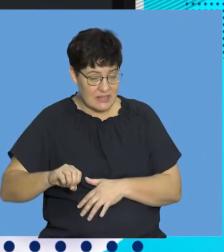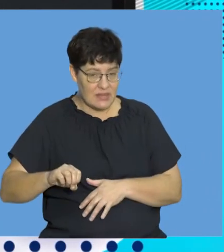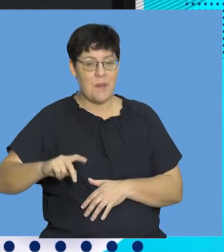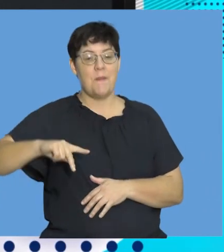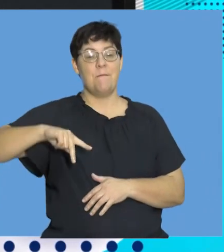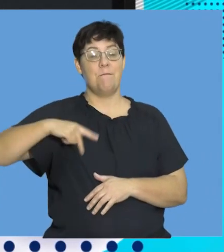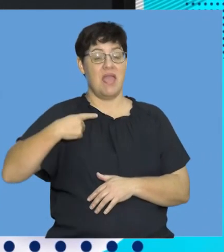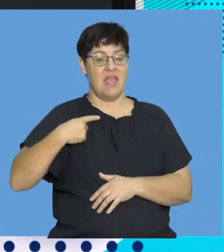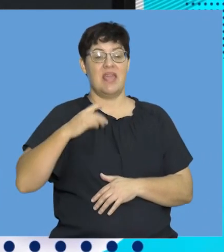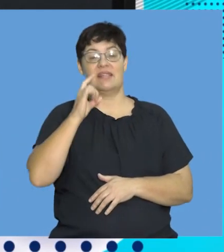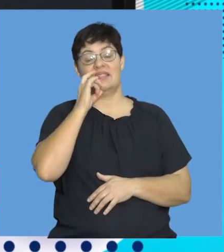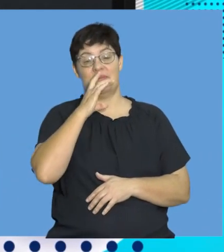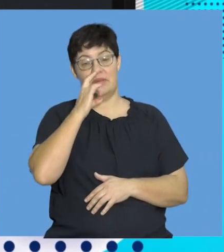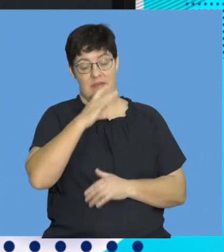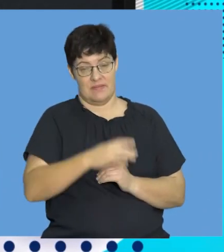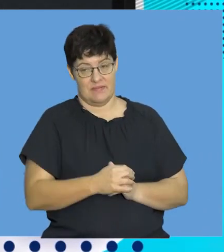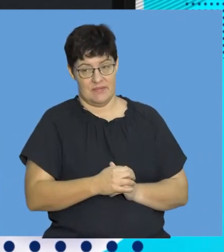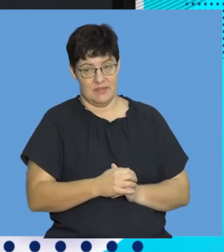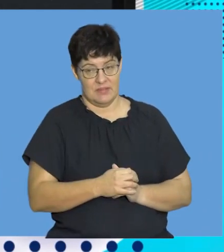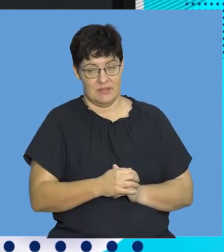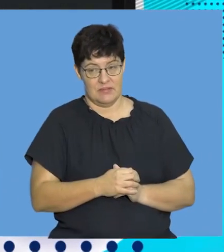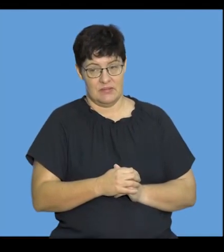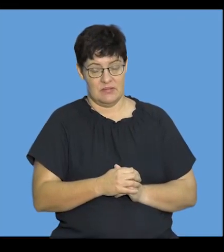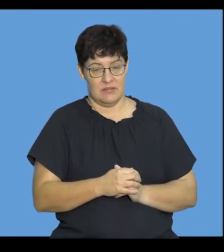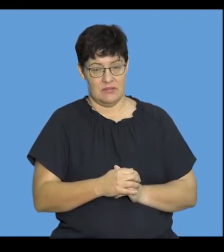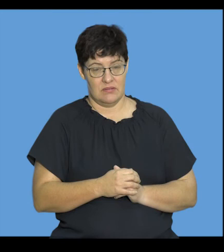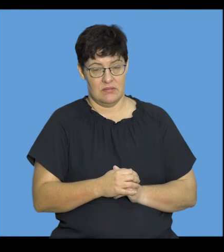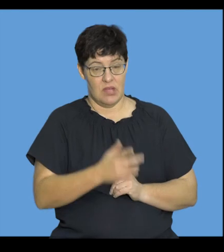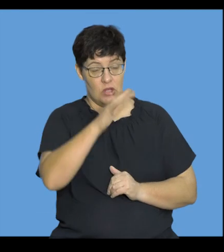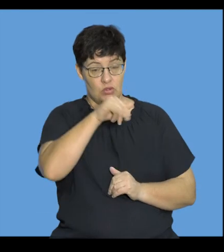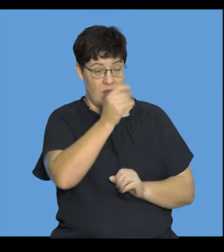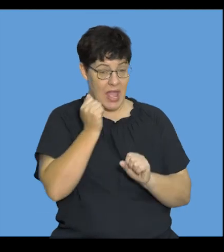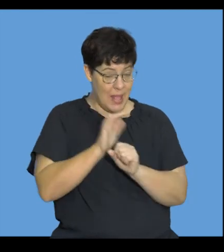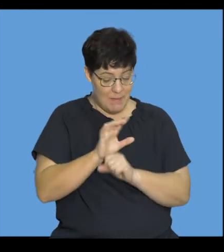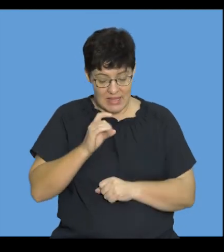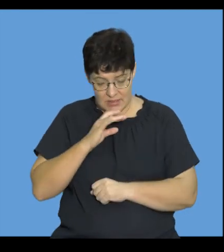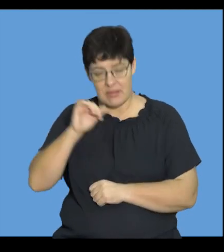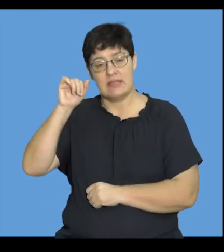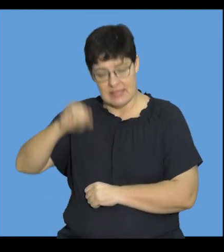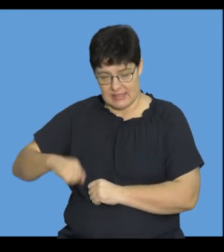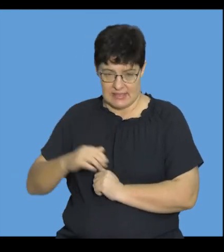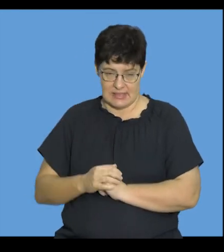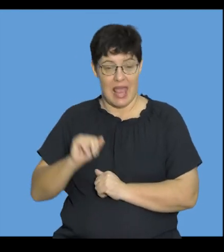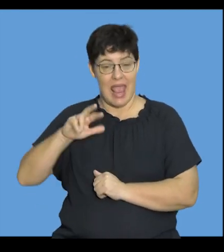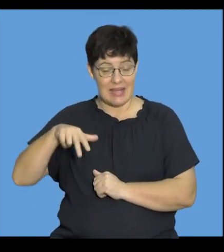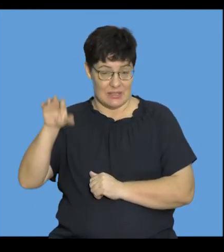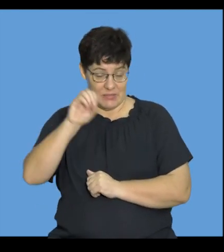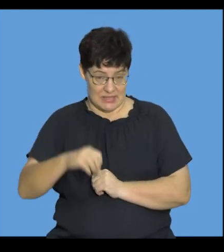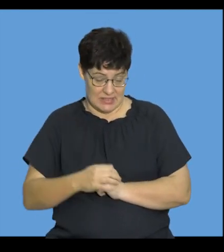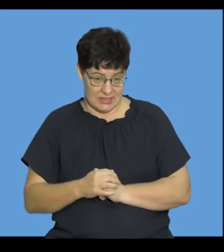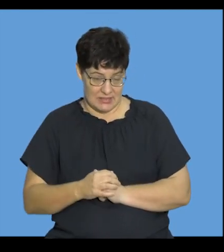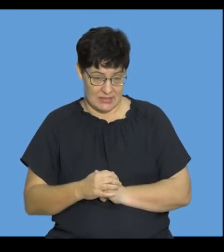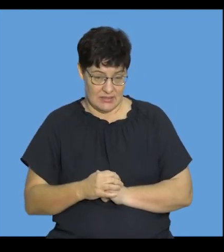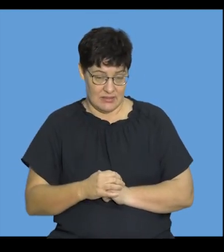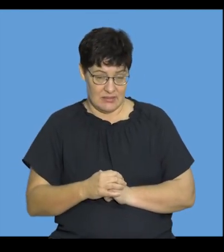pay me in September. Does that July impact on September? Certainly it does. How? By